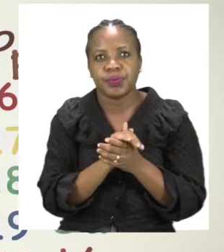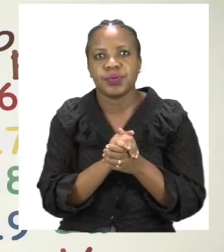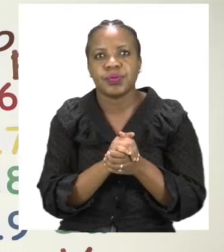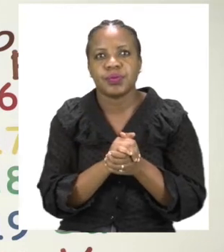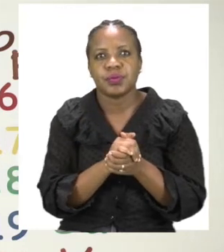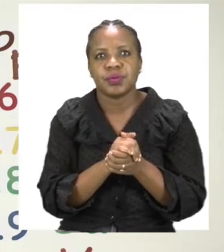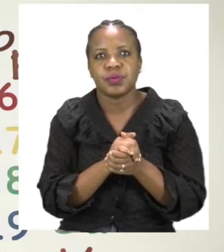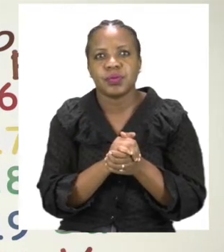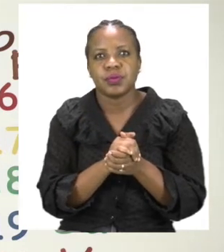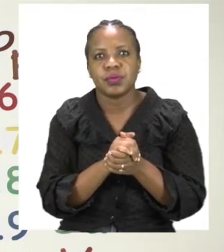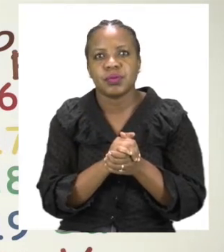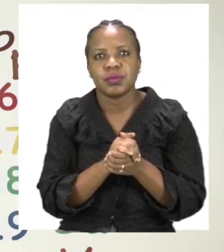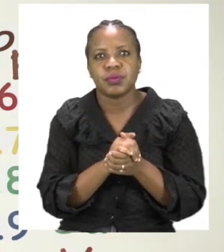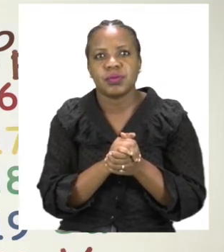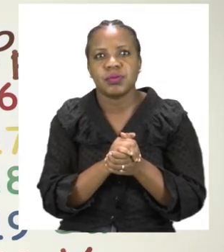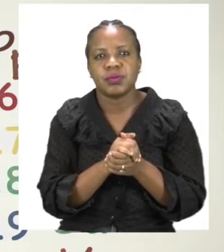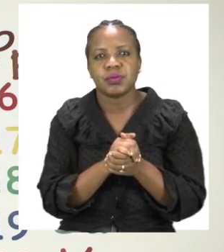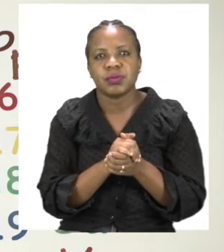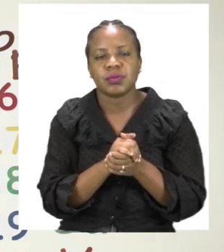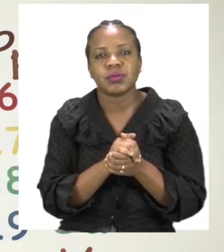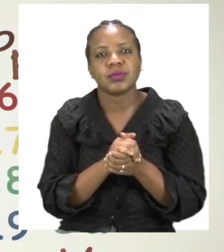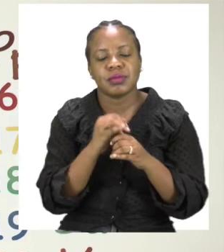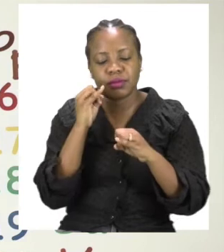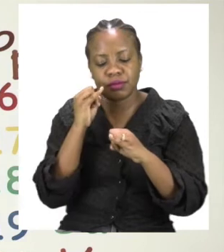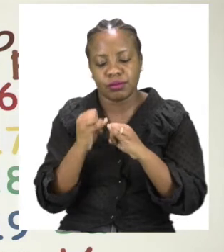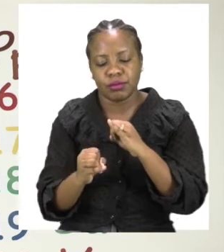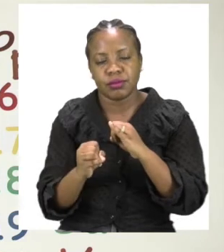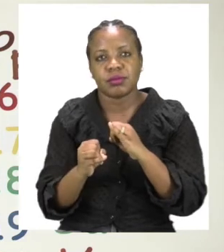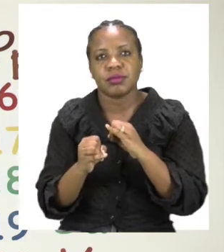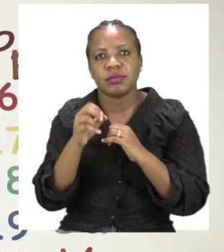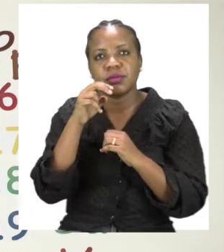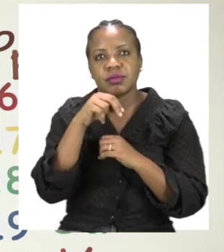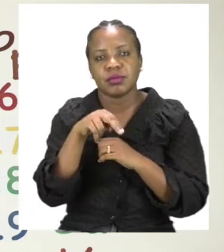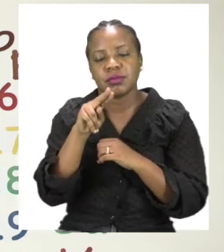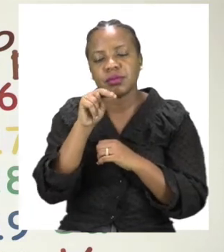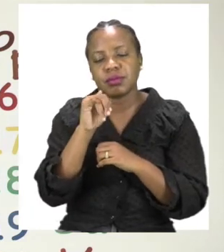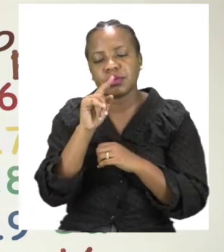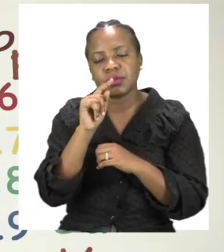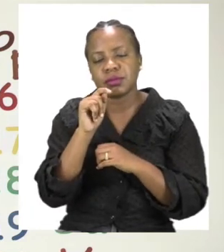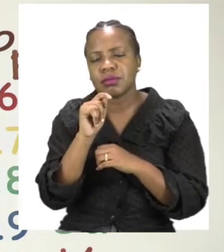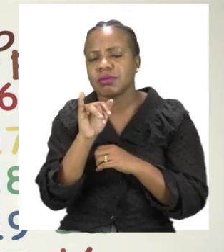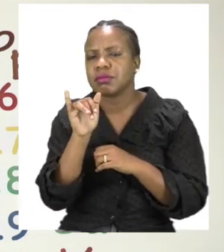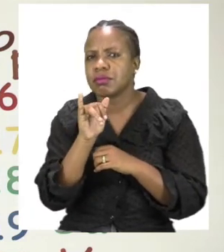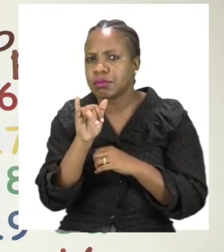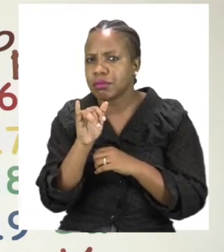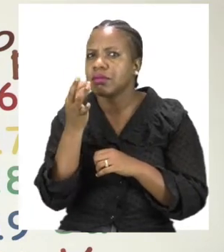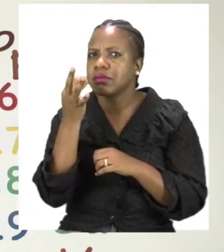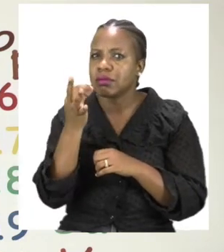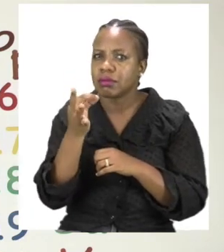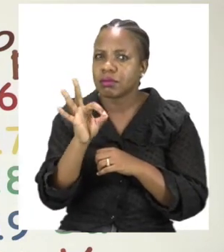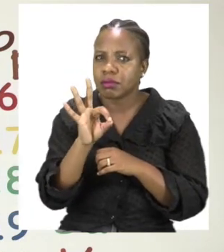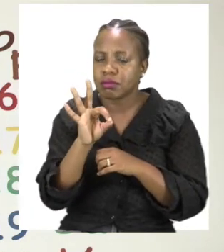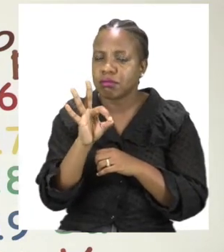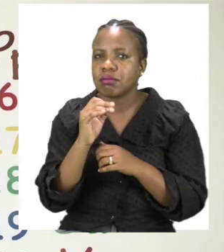And lastly, we have our unit. In this case, our unit is 9. So